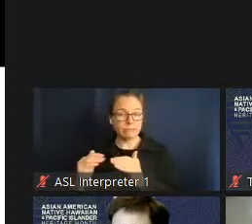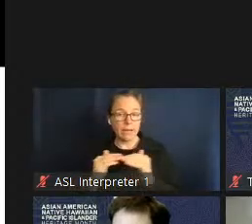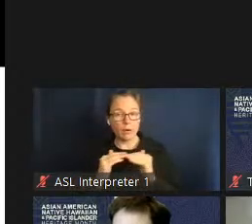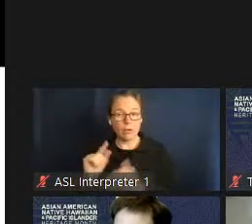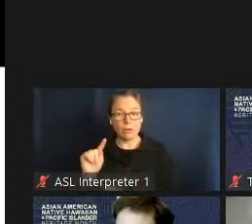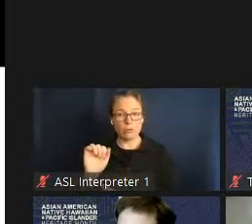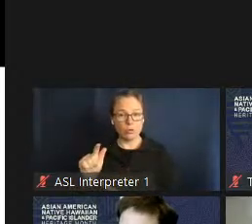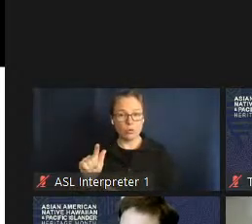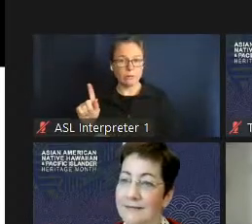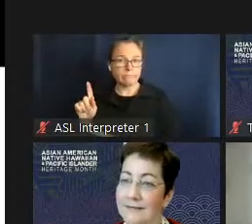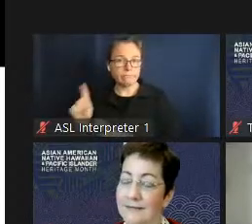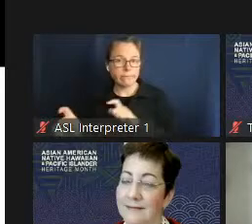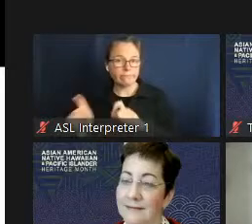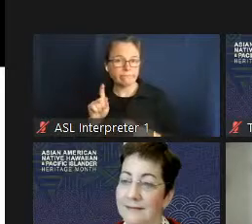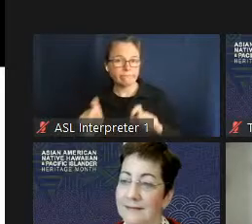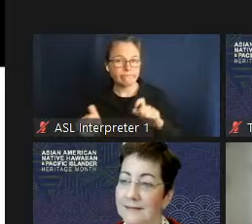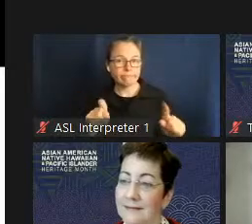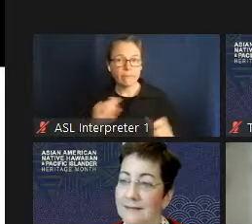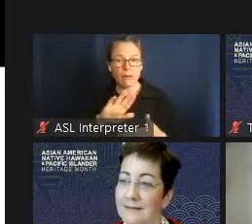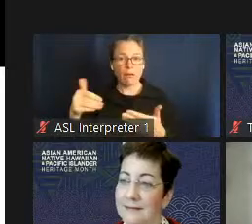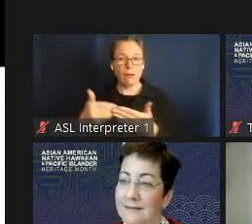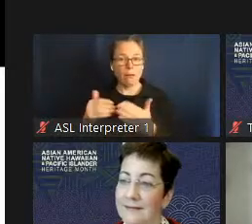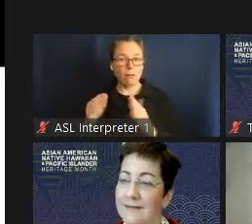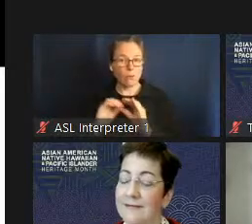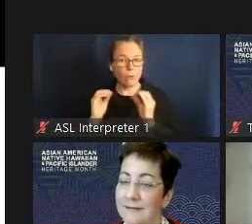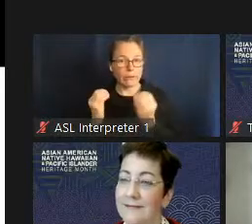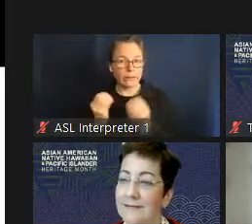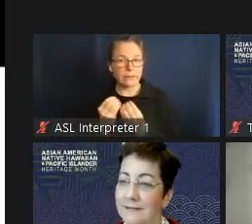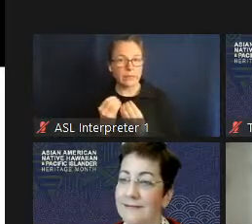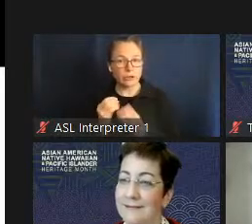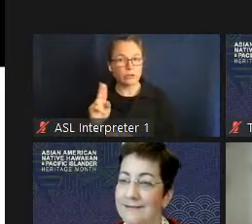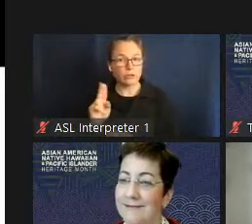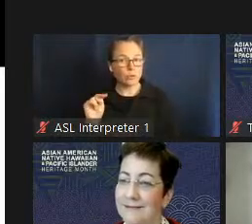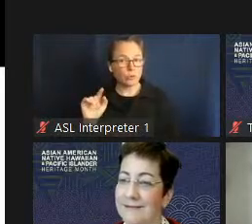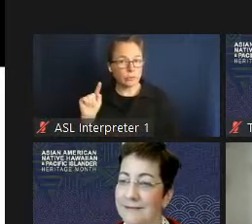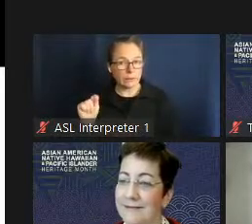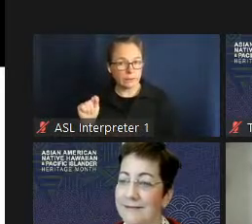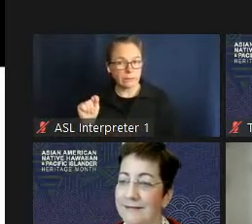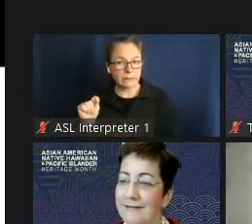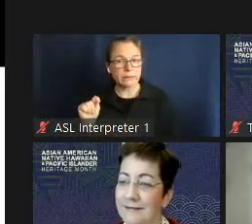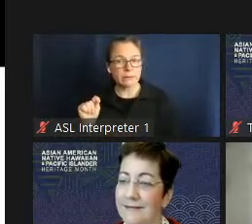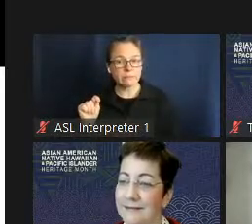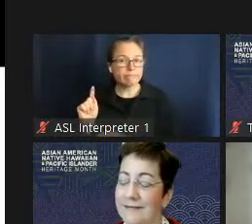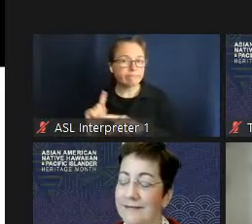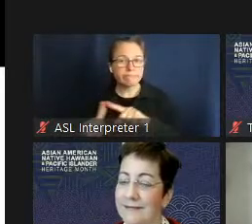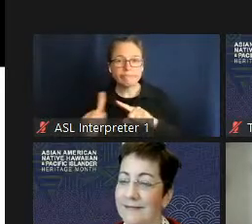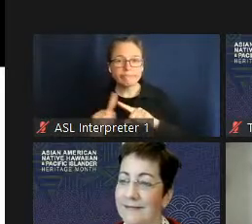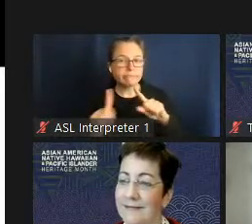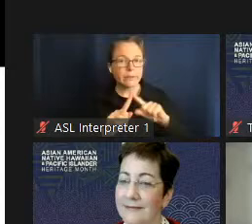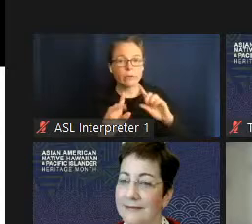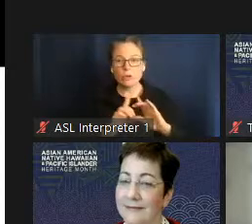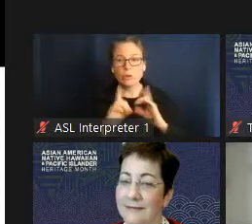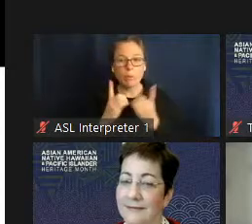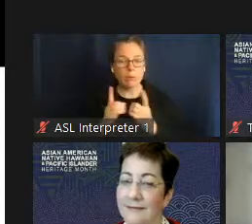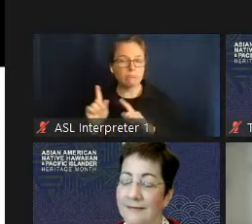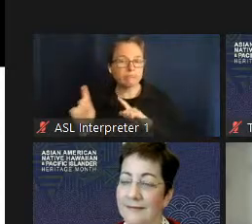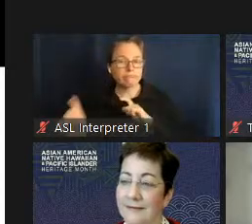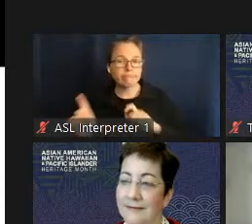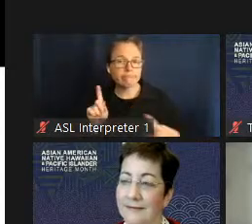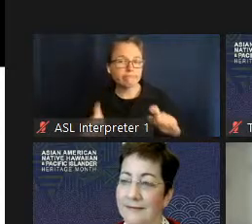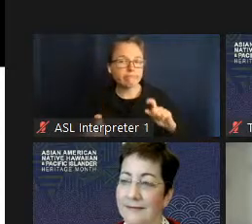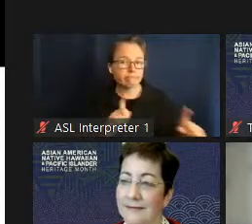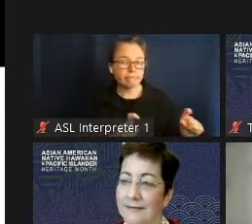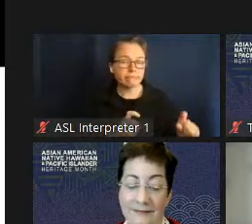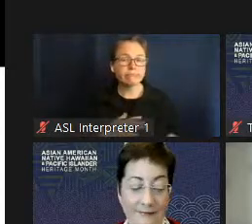all county organizational units, so subsets of departments, to